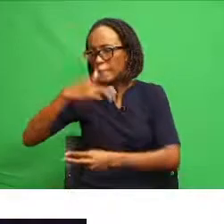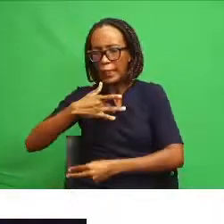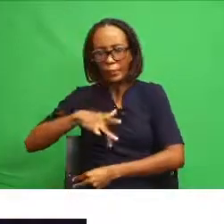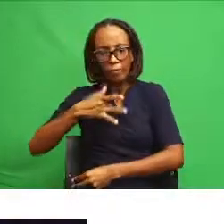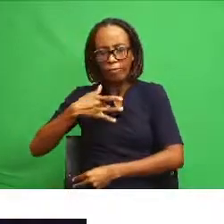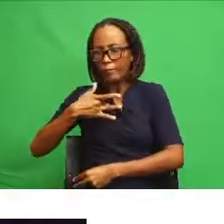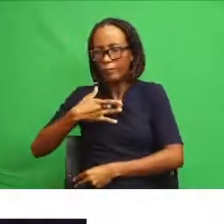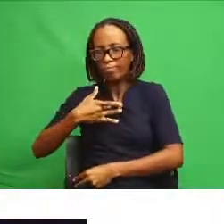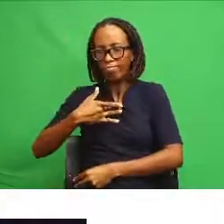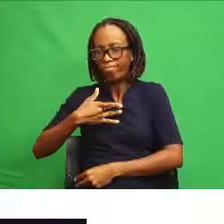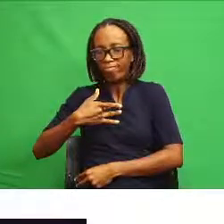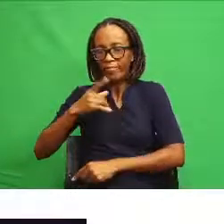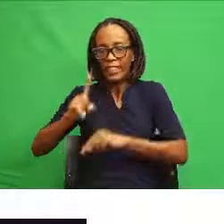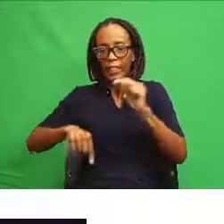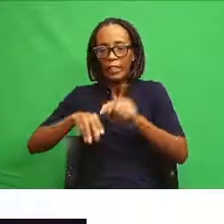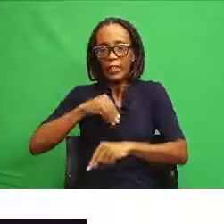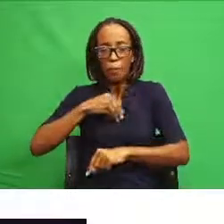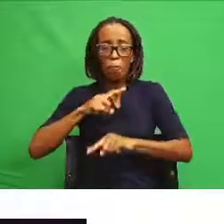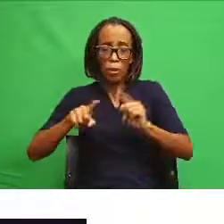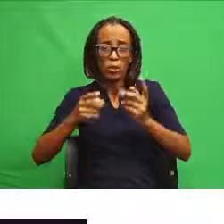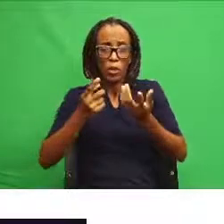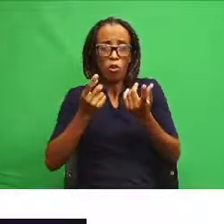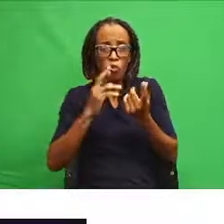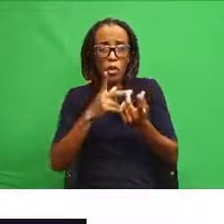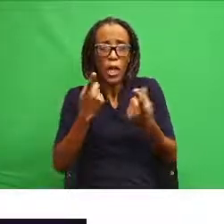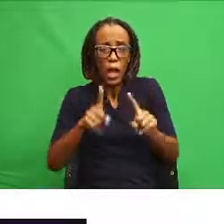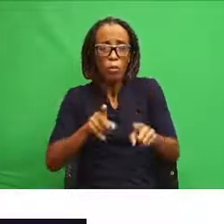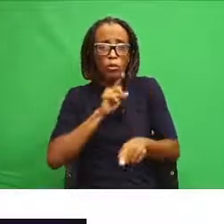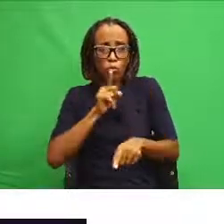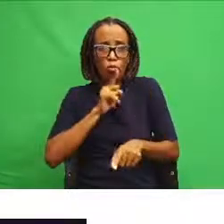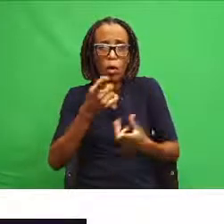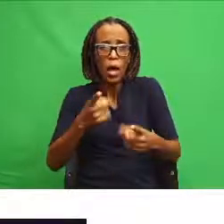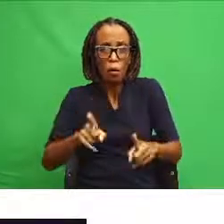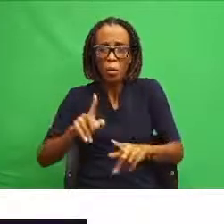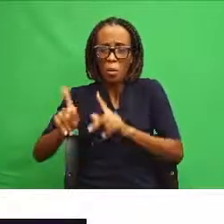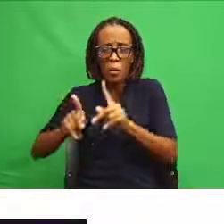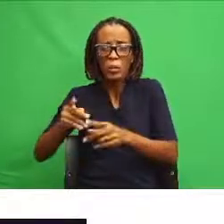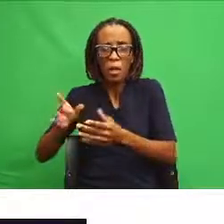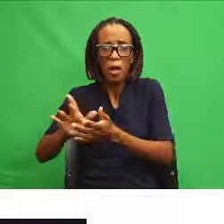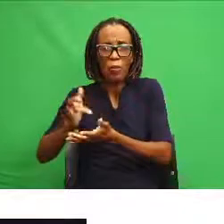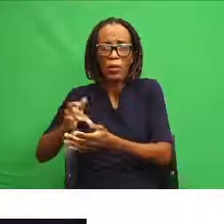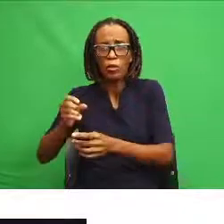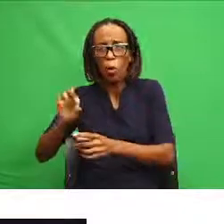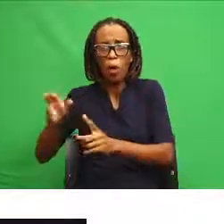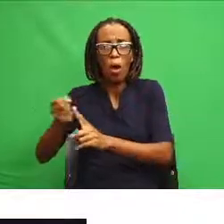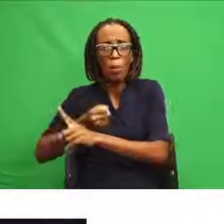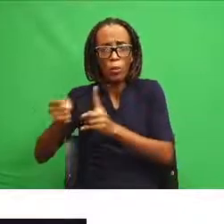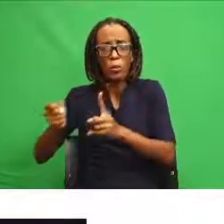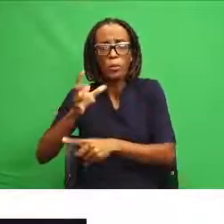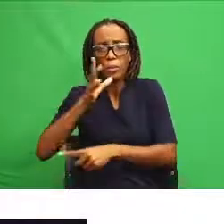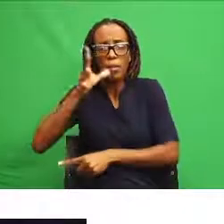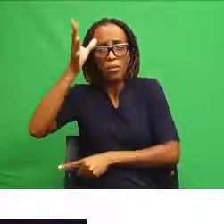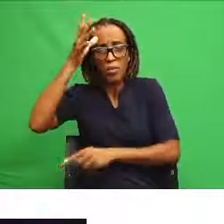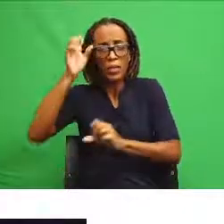But unfortunately, elder abuse is a widespread problem. There are instances of elder abuse